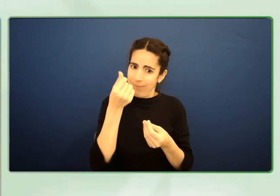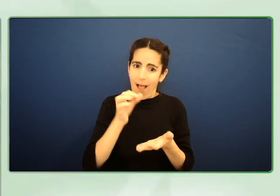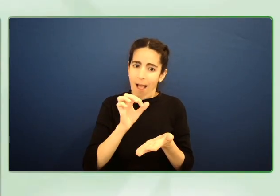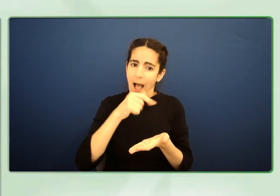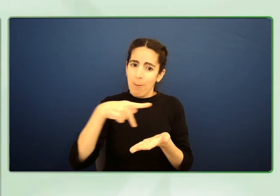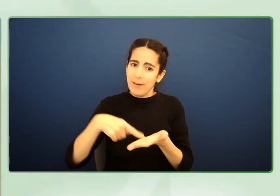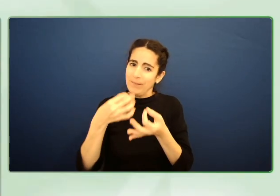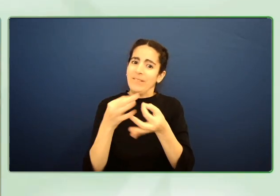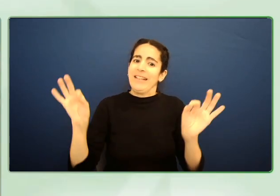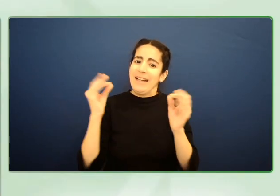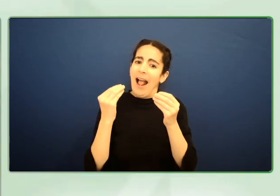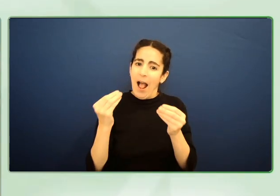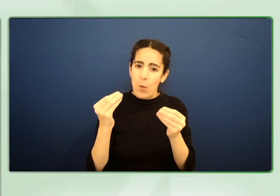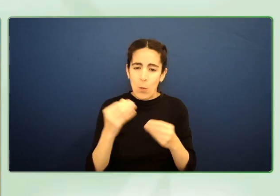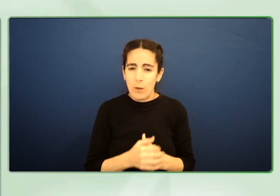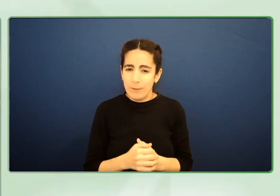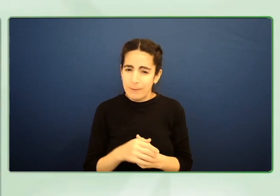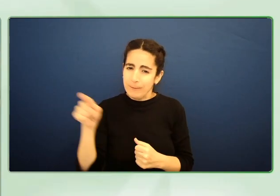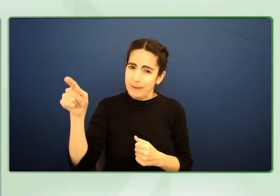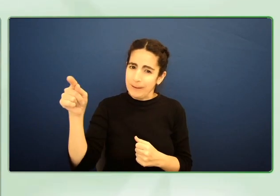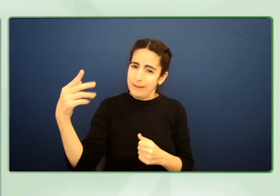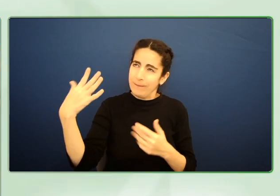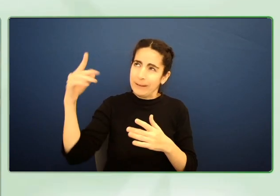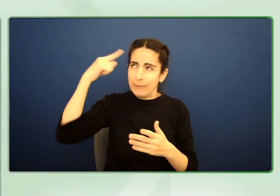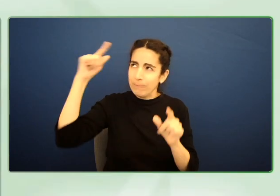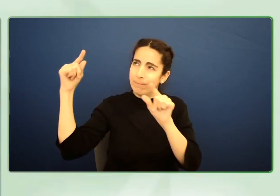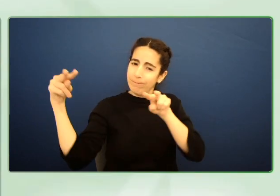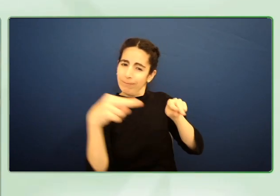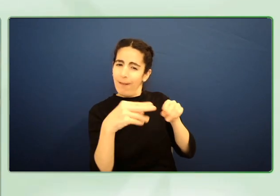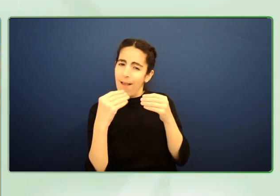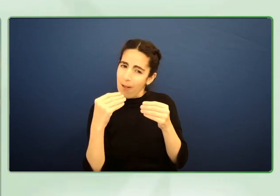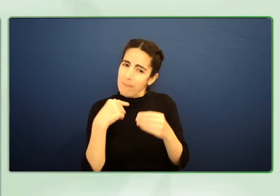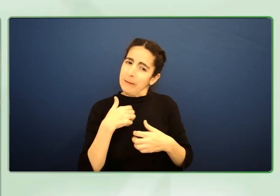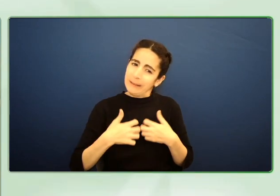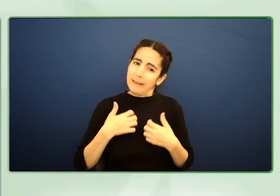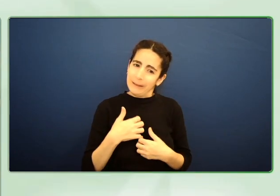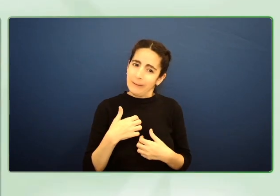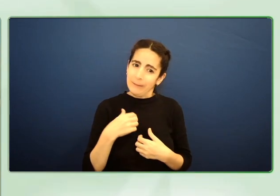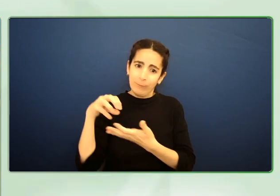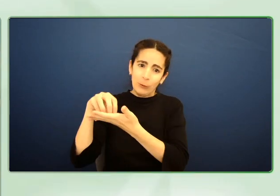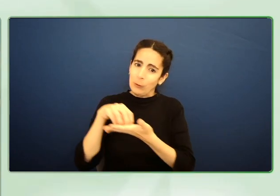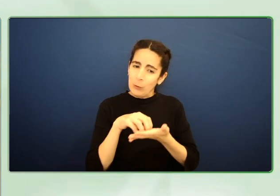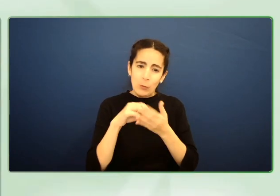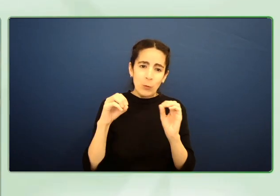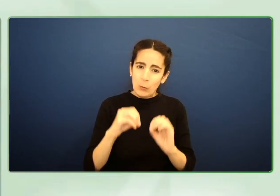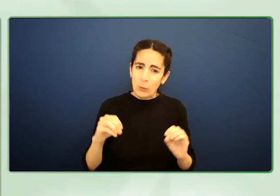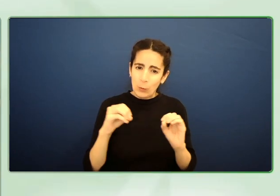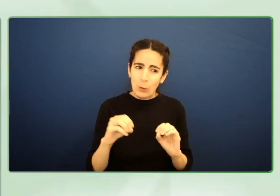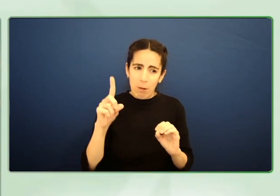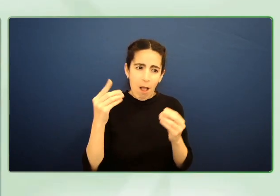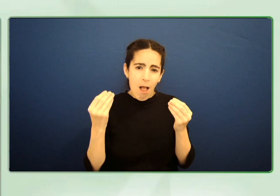for using this. Yeah. It's no funding. But how you can continue with working with this,